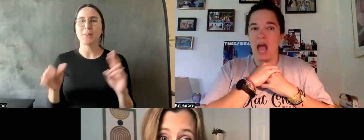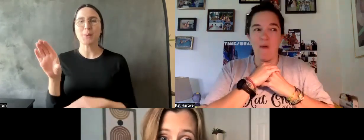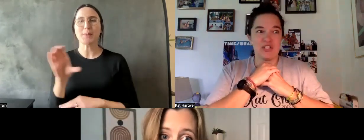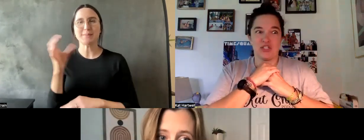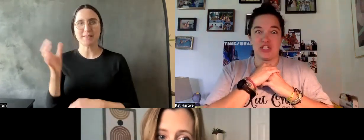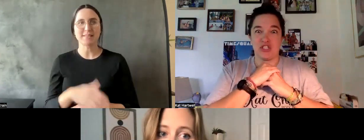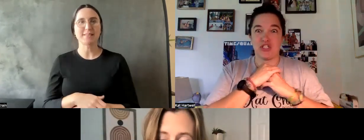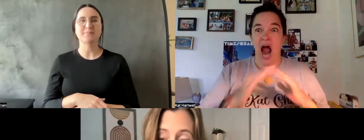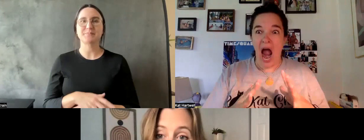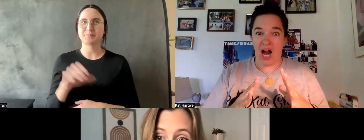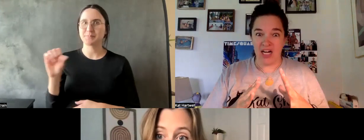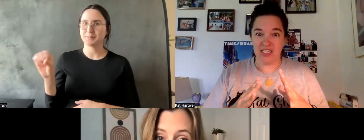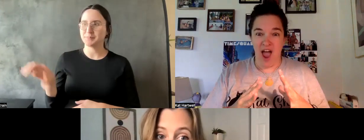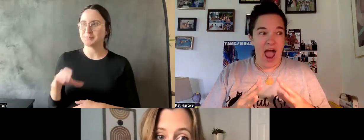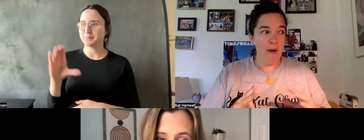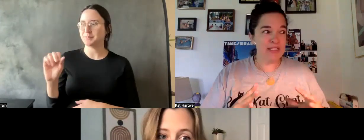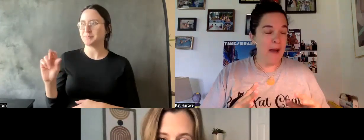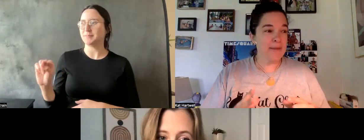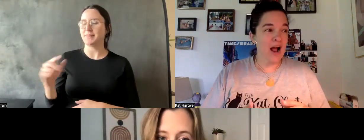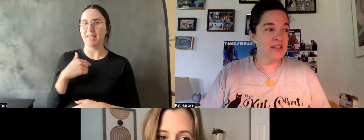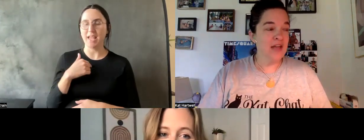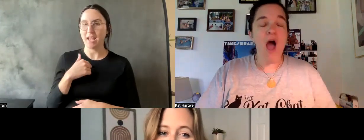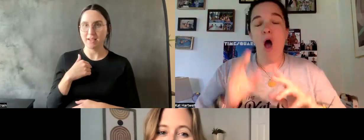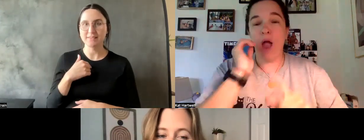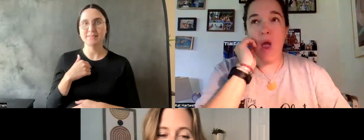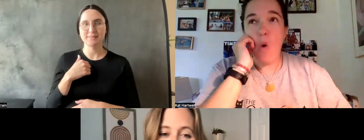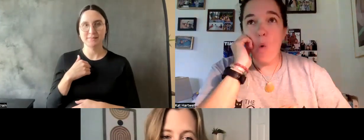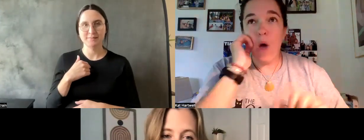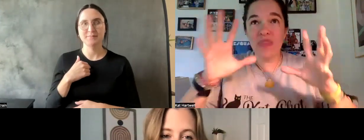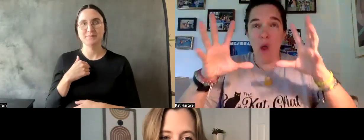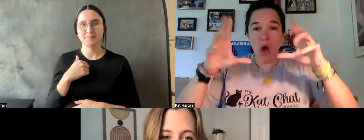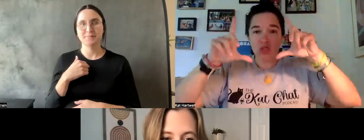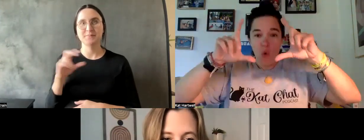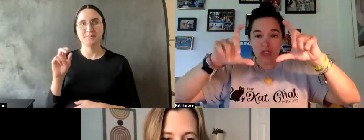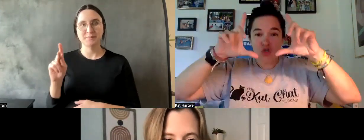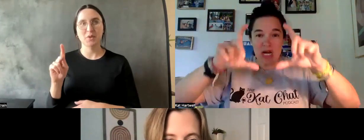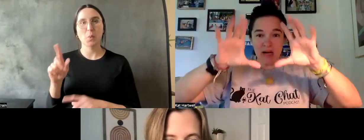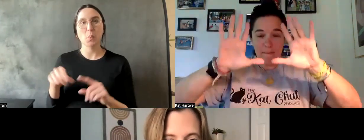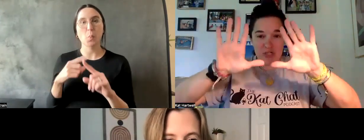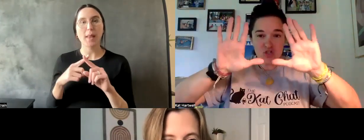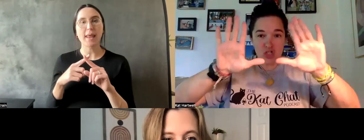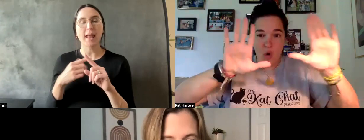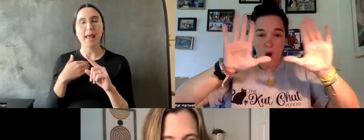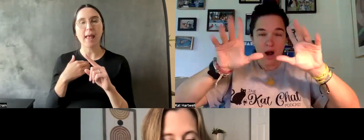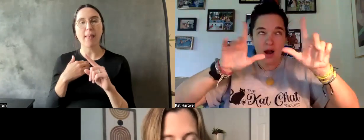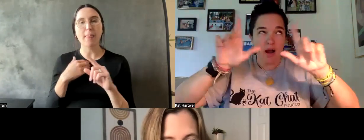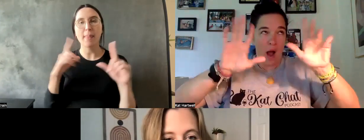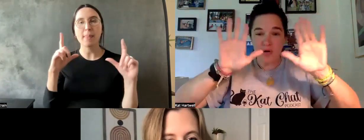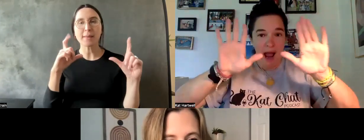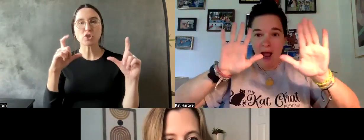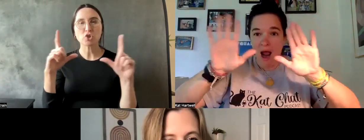in card, I was Chicago. It's shocked. fun. I was Yeah. like, because, okay, when they were doing great pictures